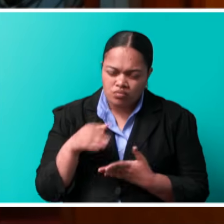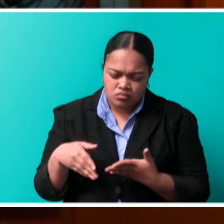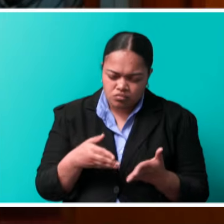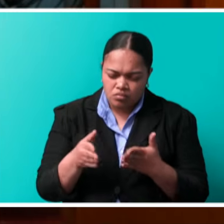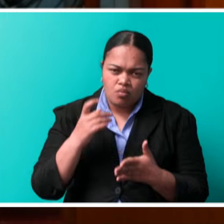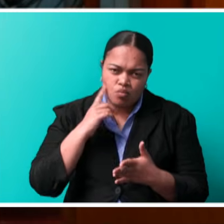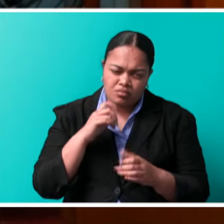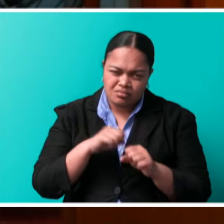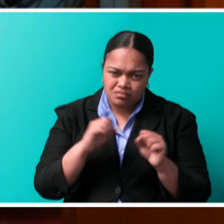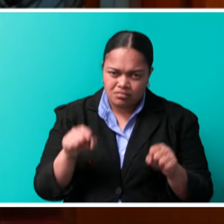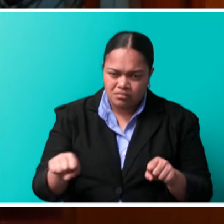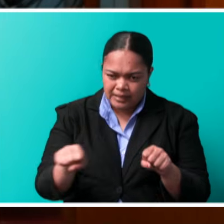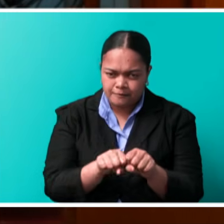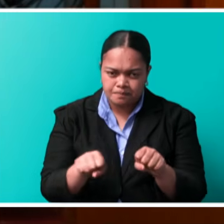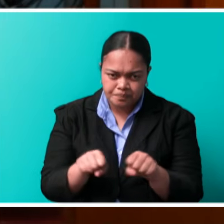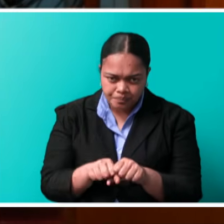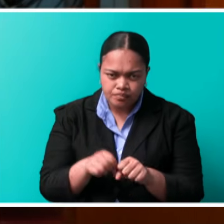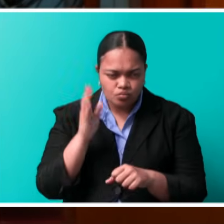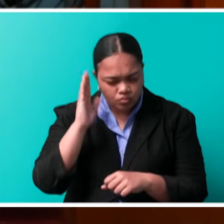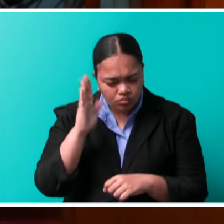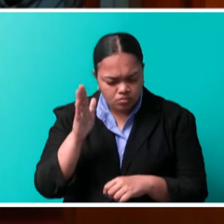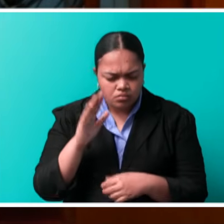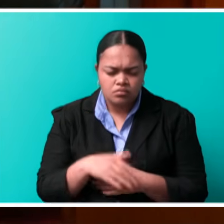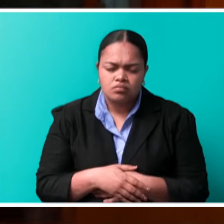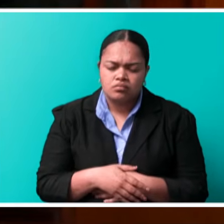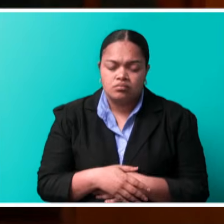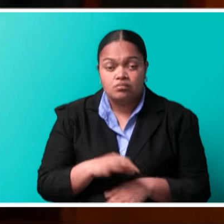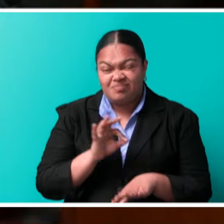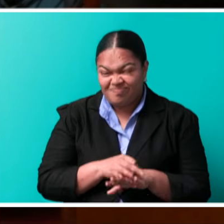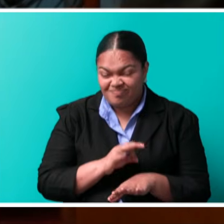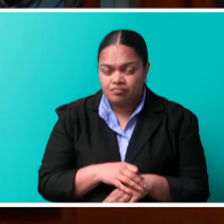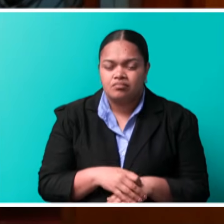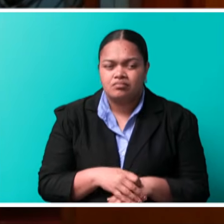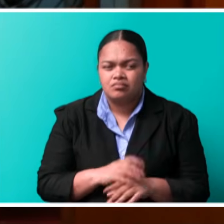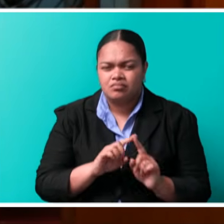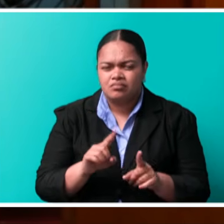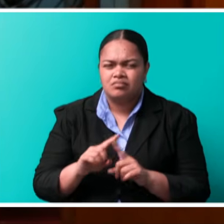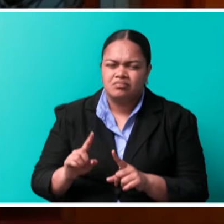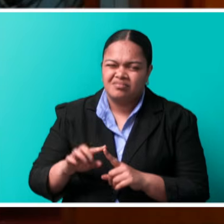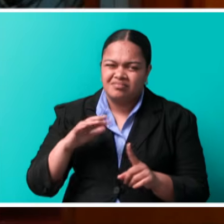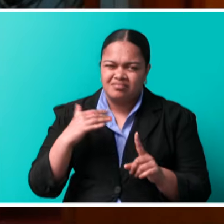systems, schools, hospitals, ports, energy networks, and digital infrastructure.